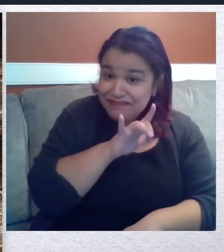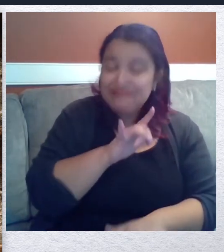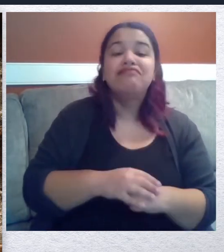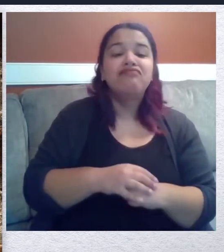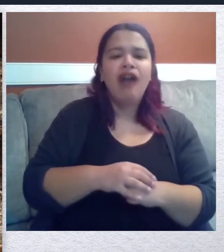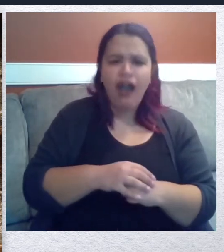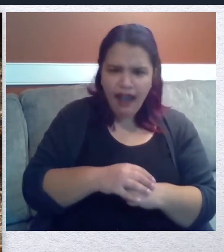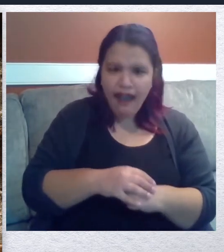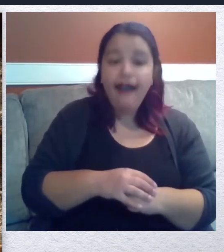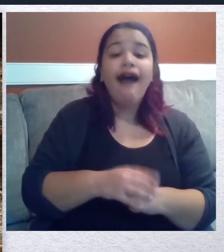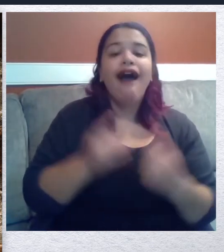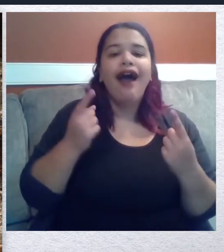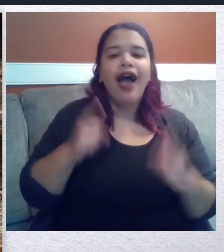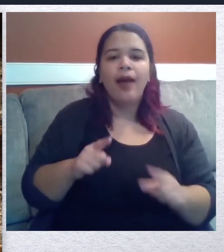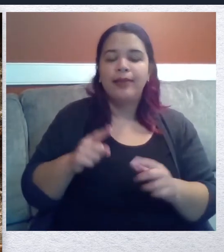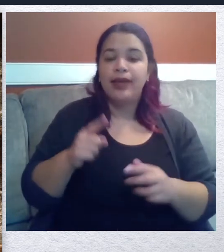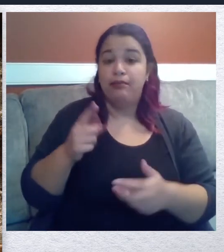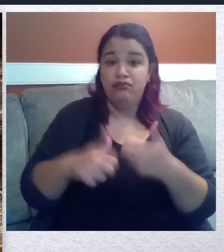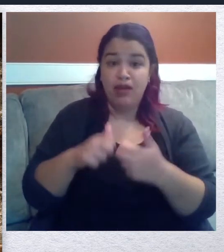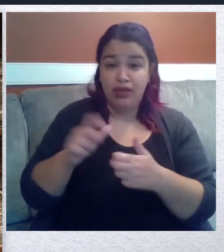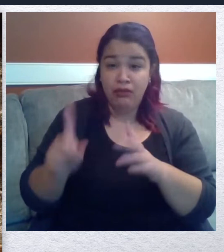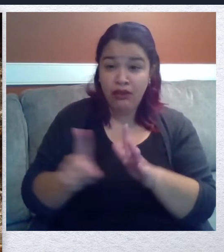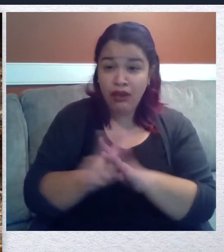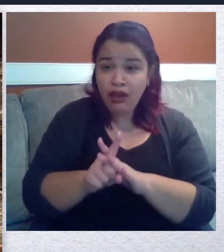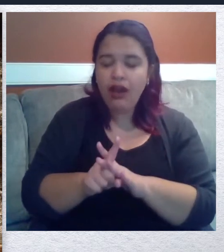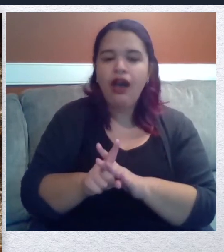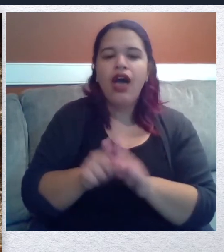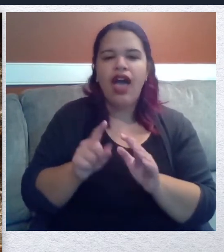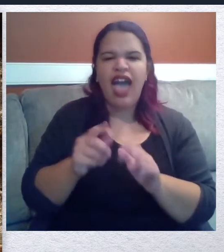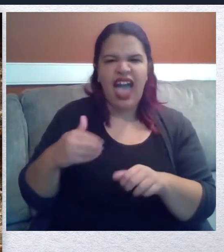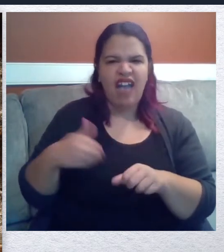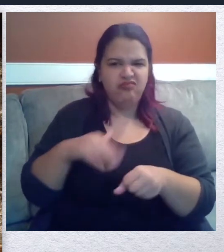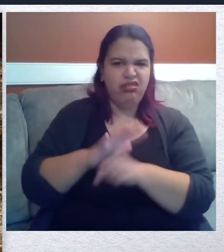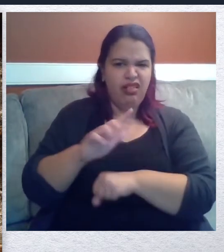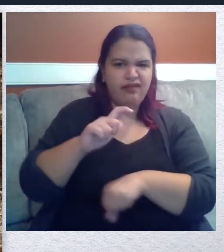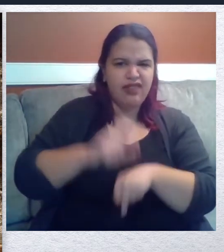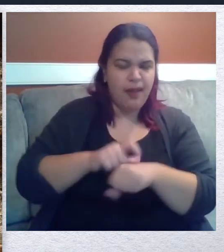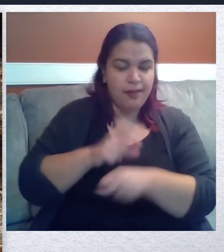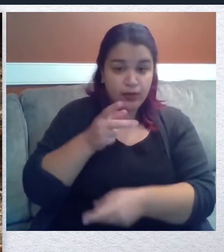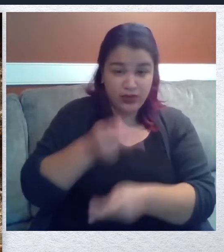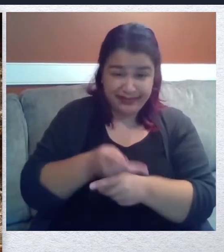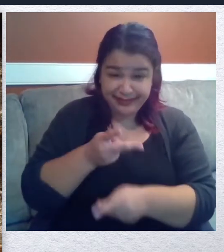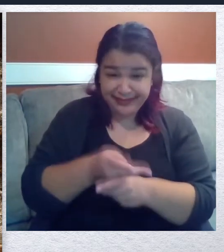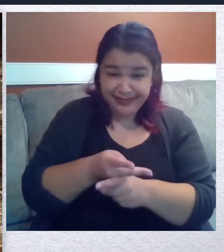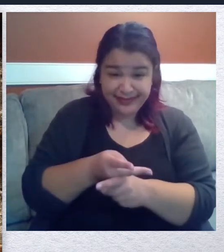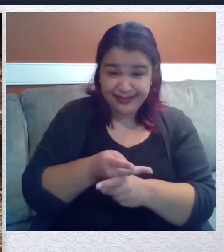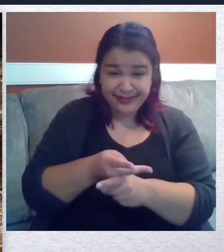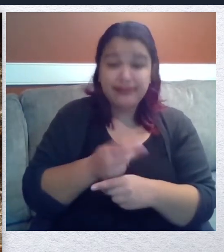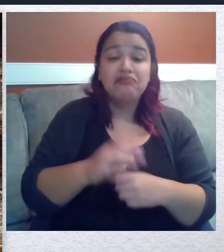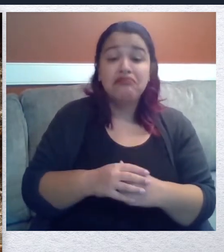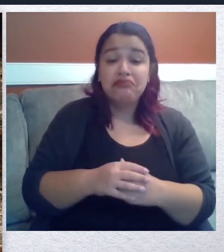With the appropriate preparation, I can still be successful despite encountering challenges."